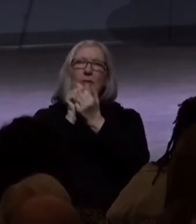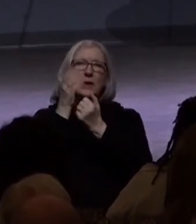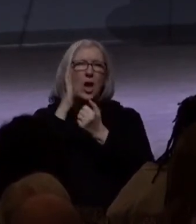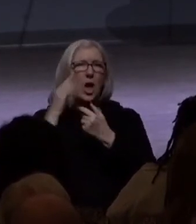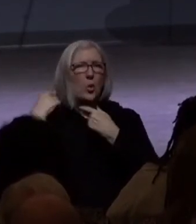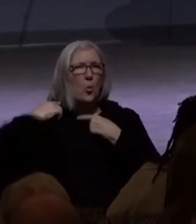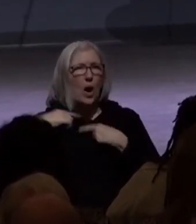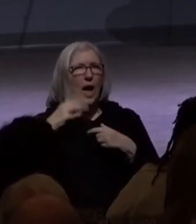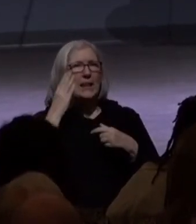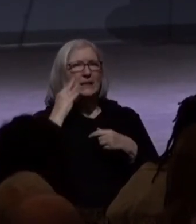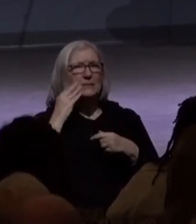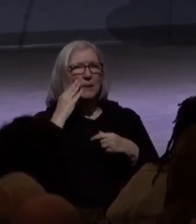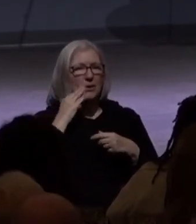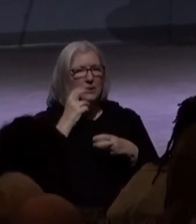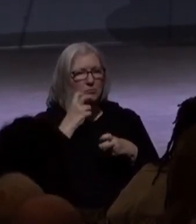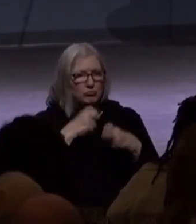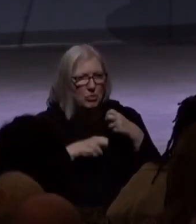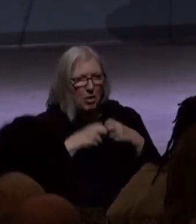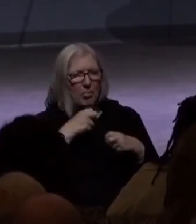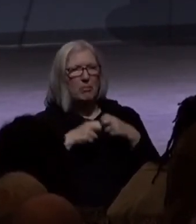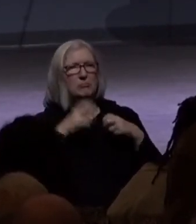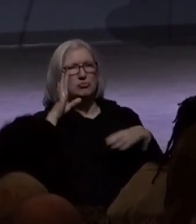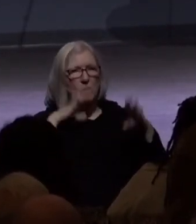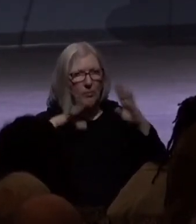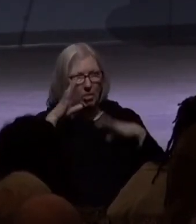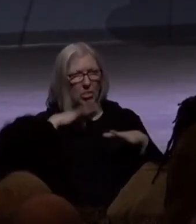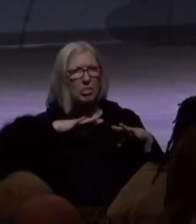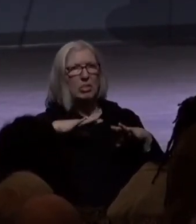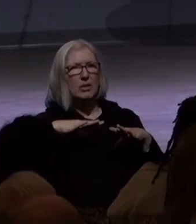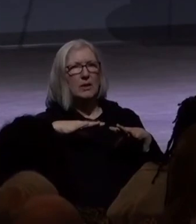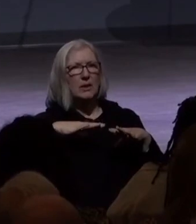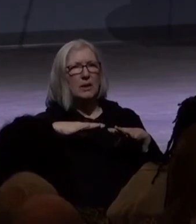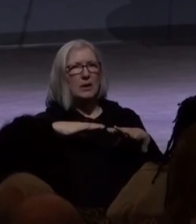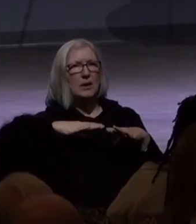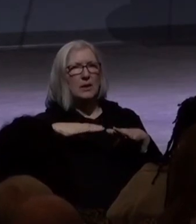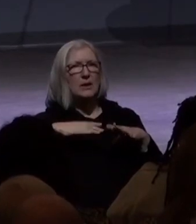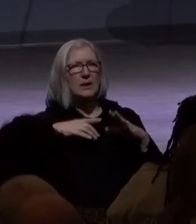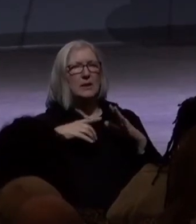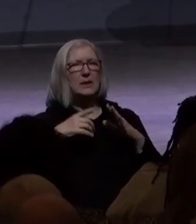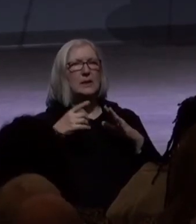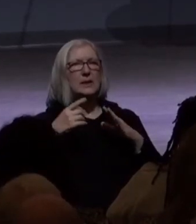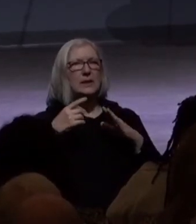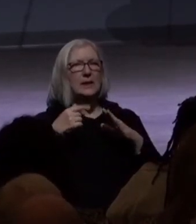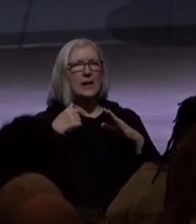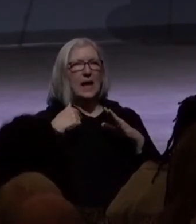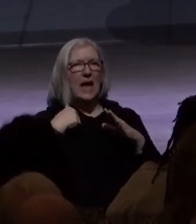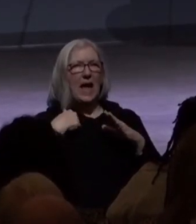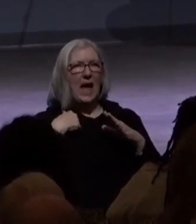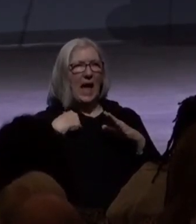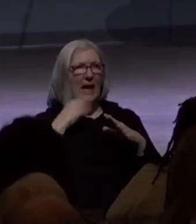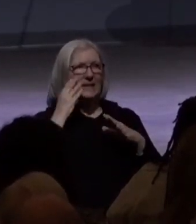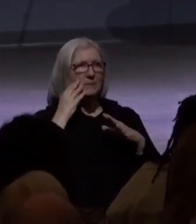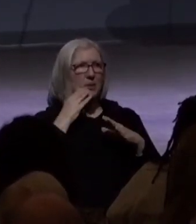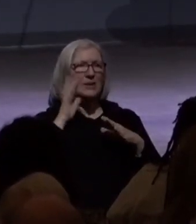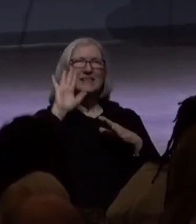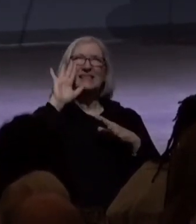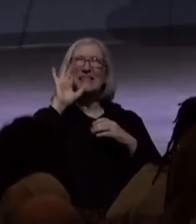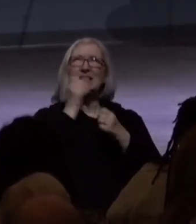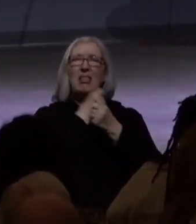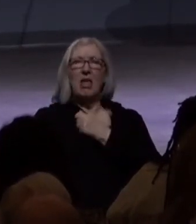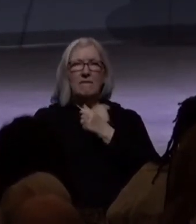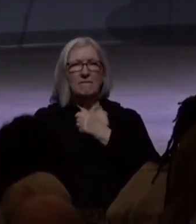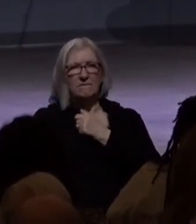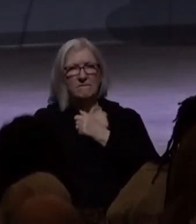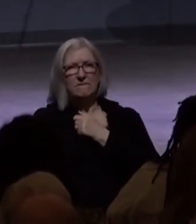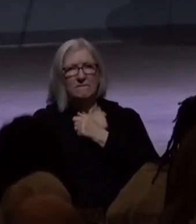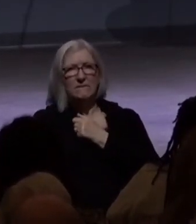He surrounded me with a community of people, some who drive me in for treatment, and have experienced that type of love. I